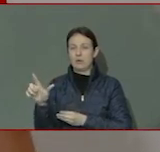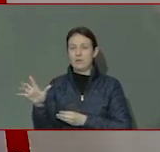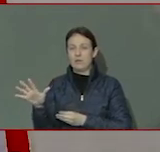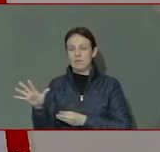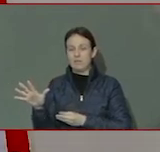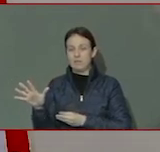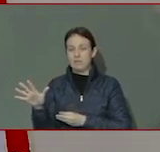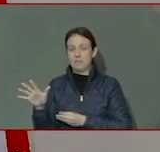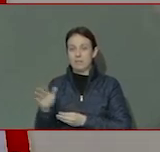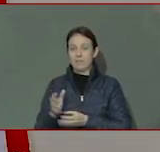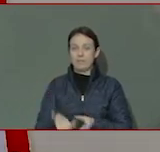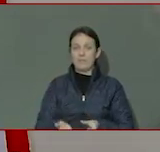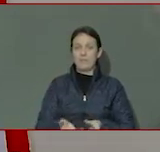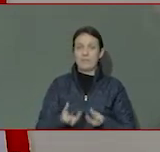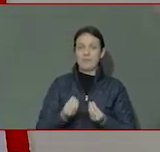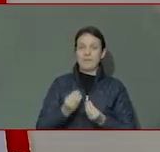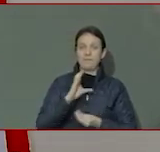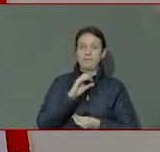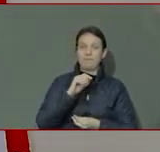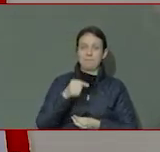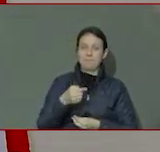0.0175, and that gives me